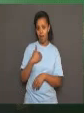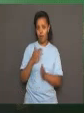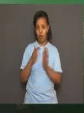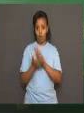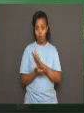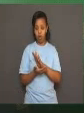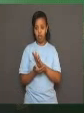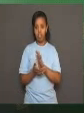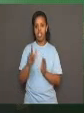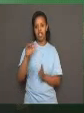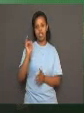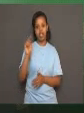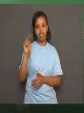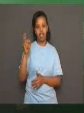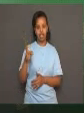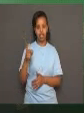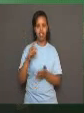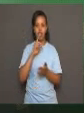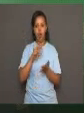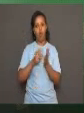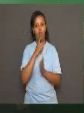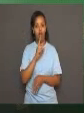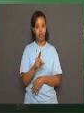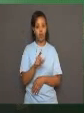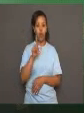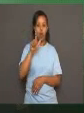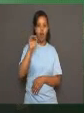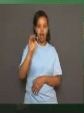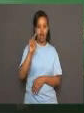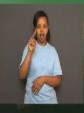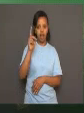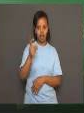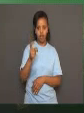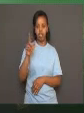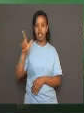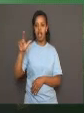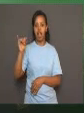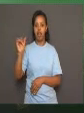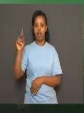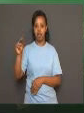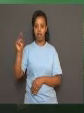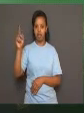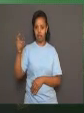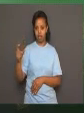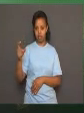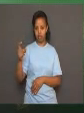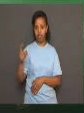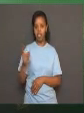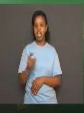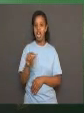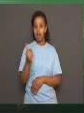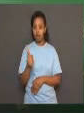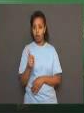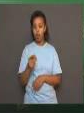the lynx, lynx. And the other does not have a short